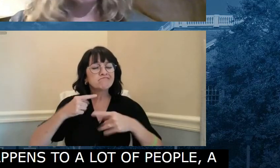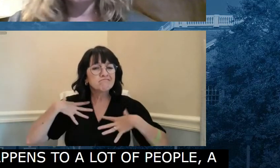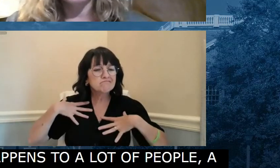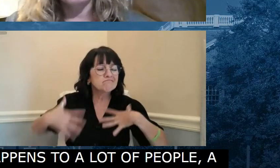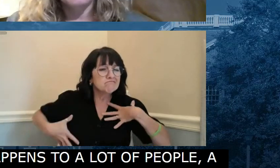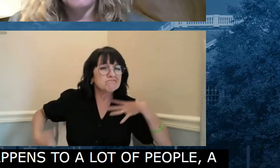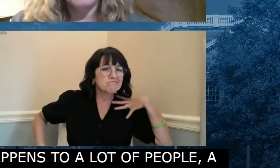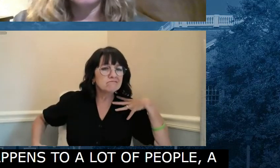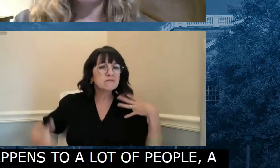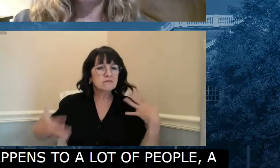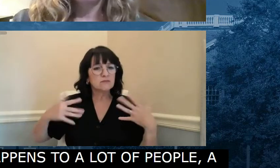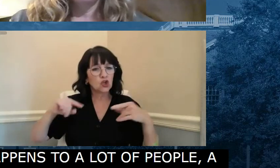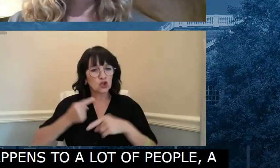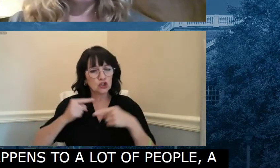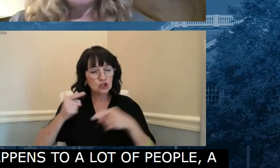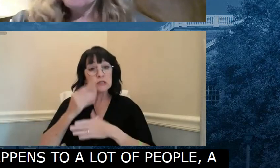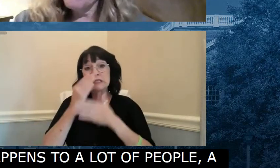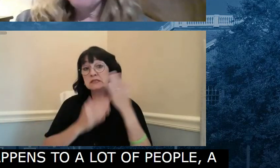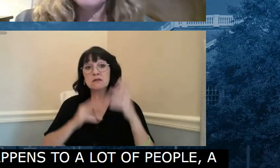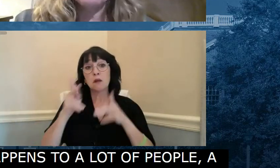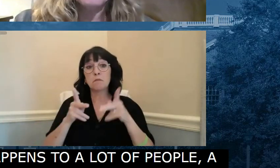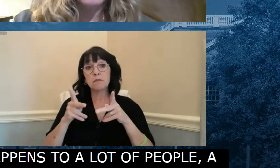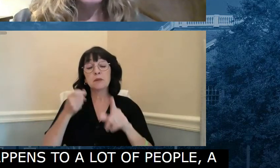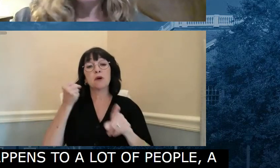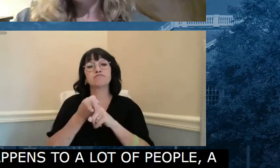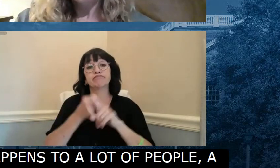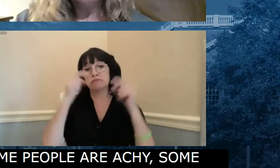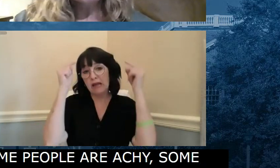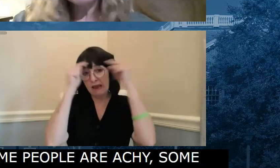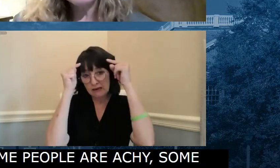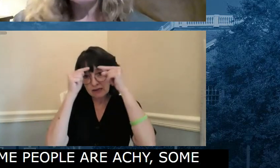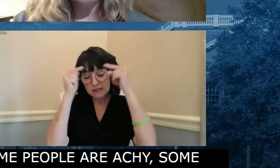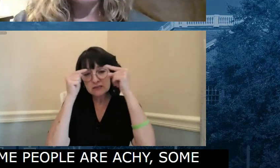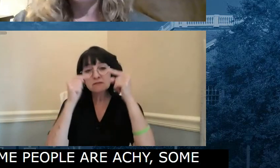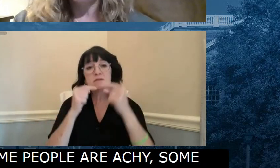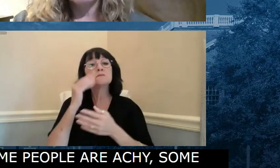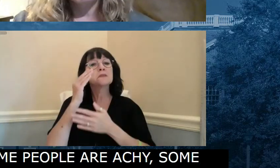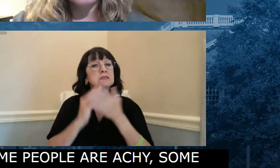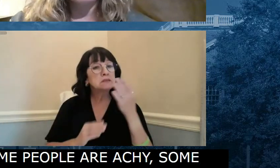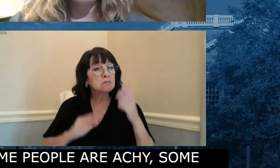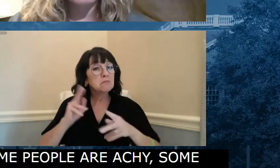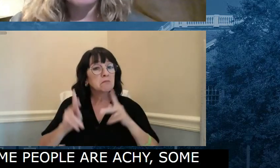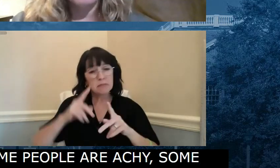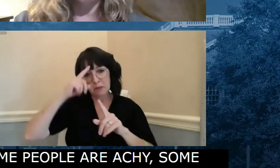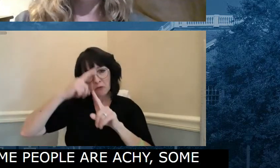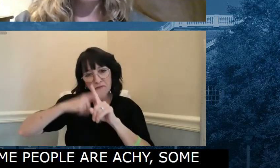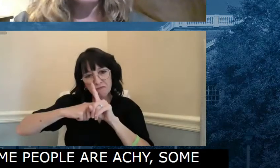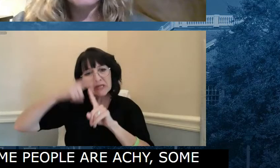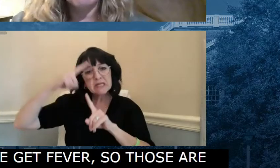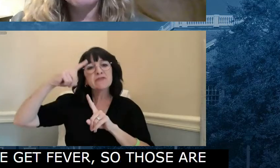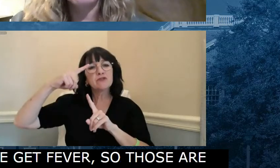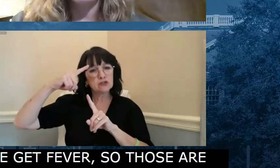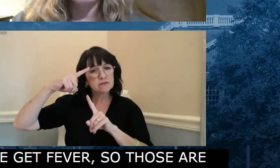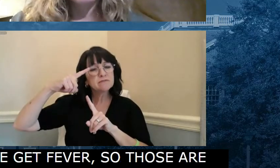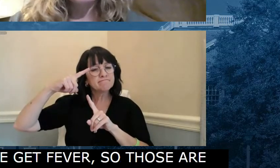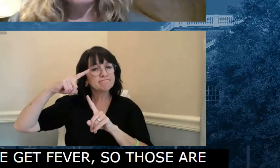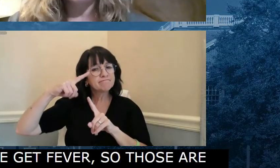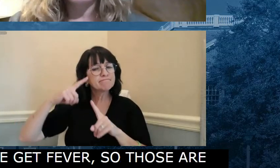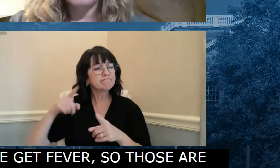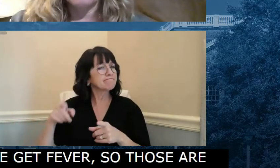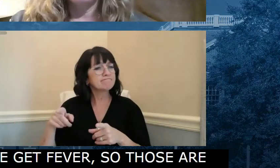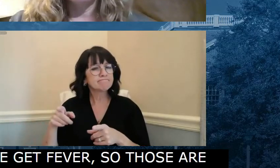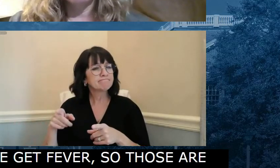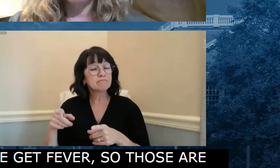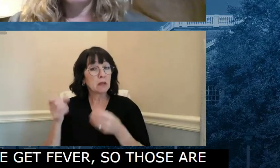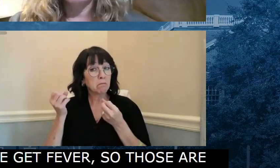Some people get headaches, some people get fever. So those are not uncommon side effects. Tends to happen more after